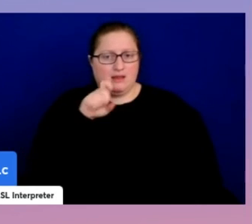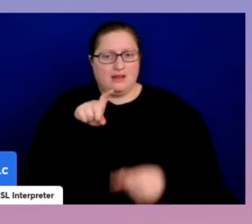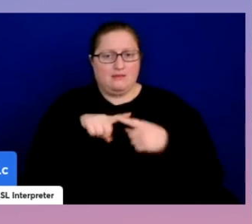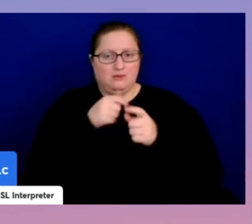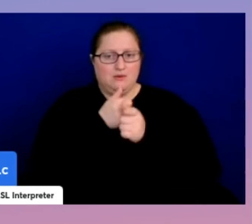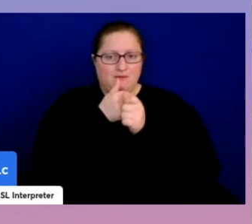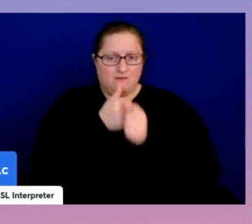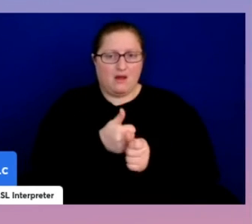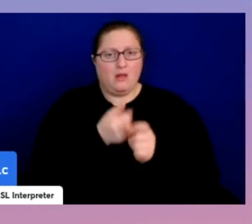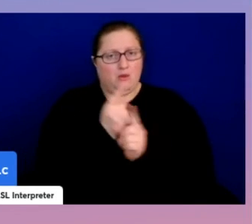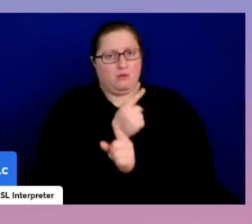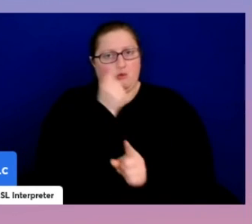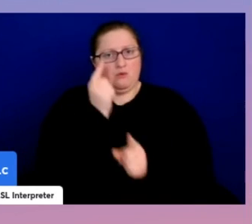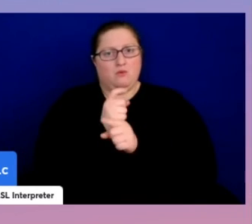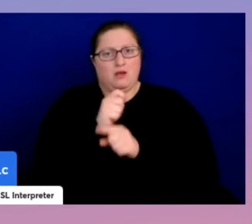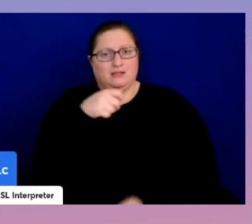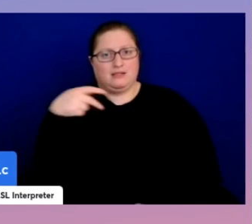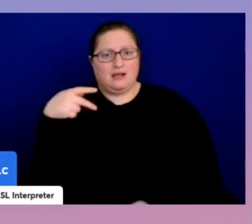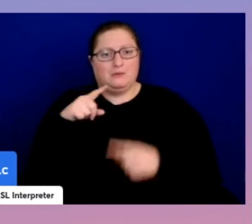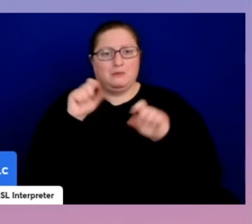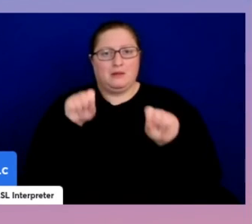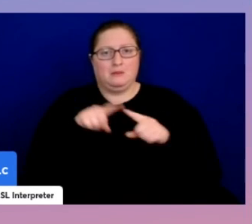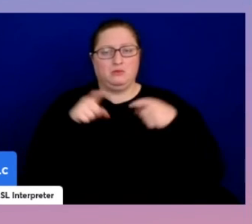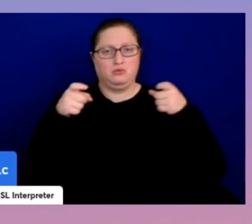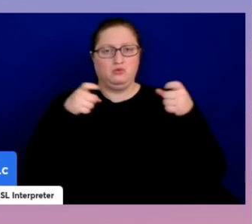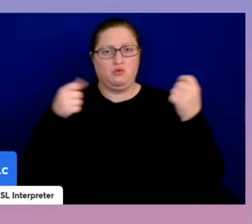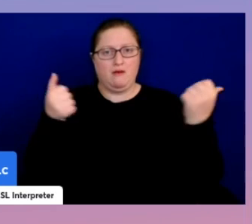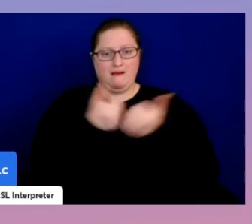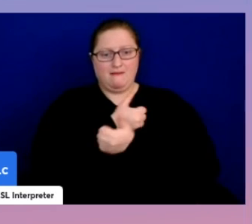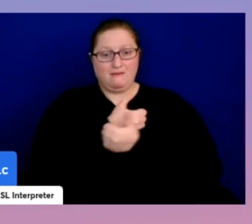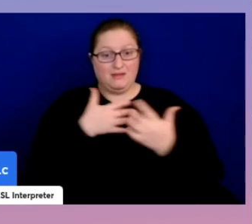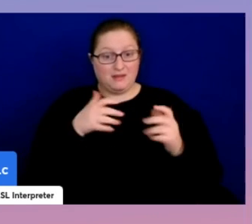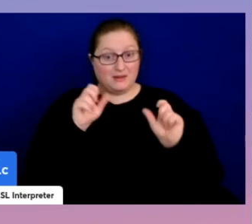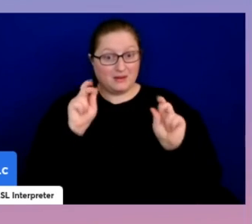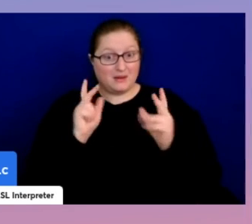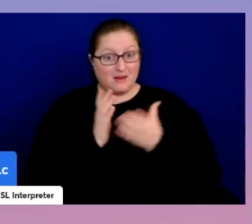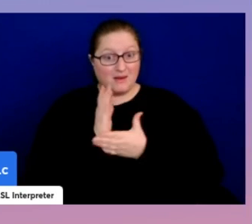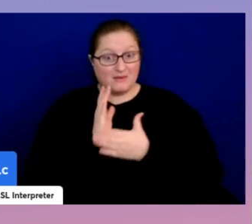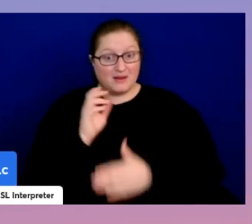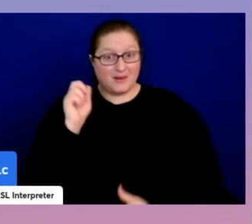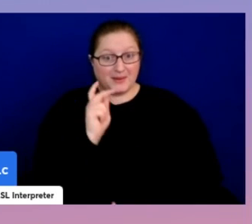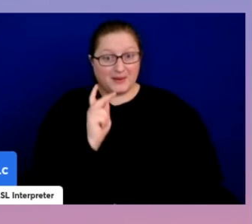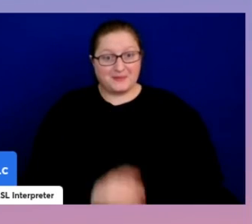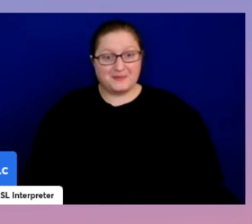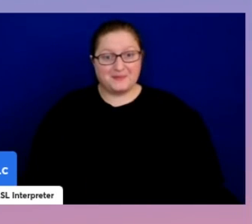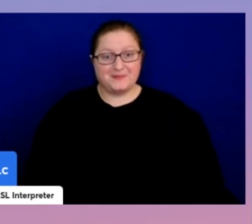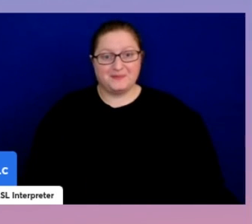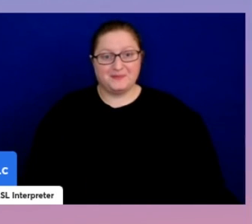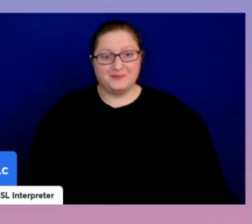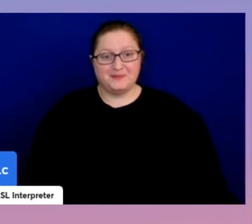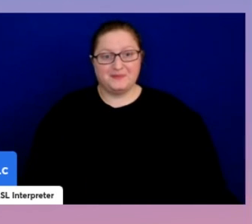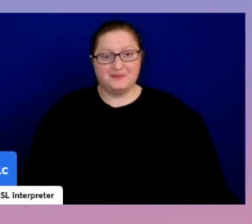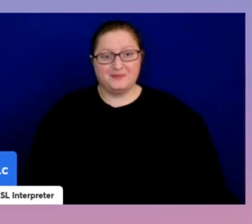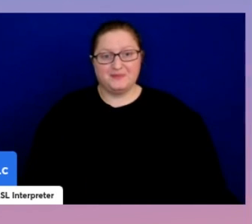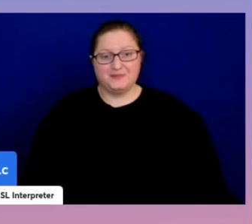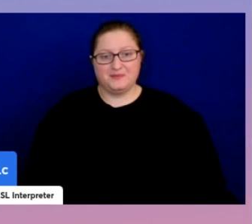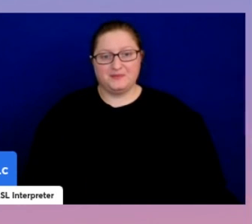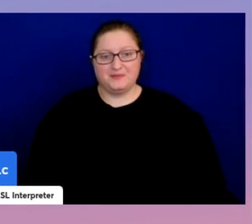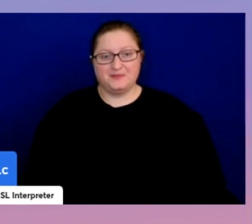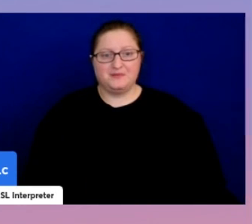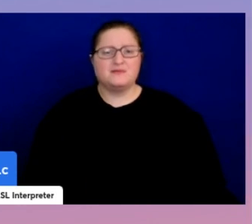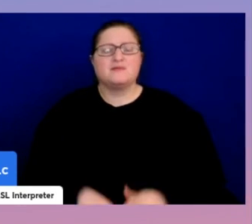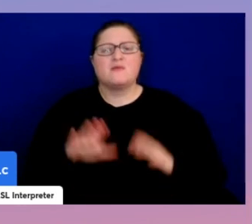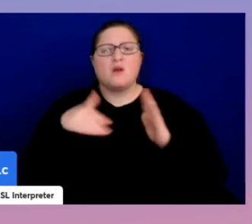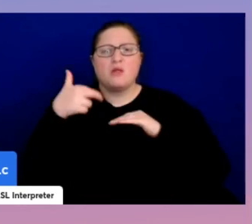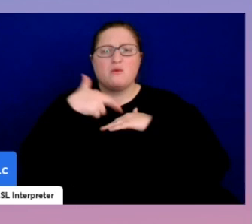client application to control everything. All right. Okay. So that means this is our reference. So you